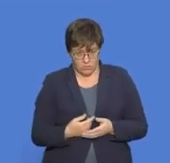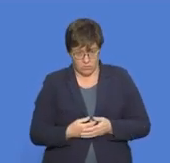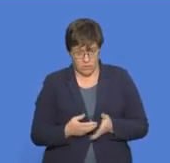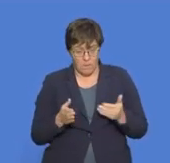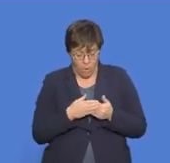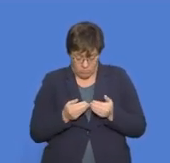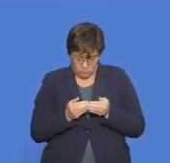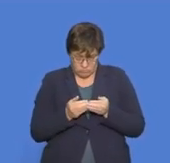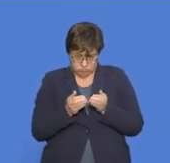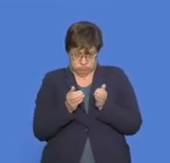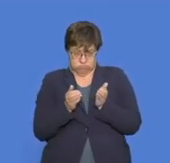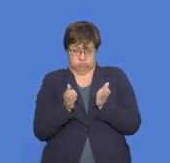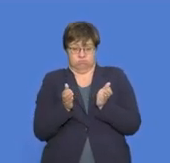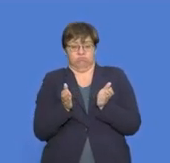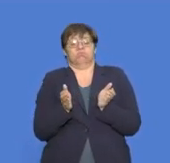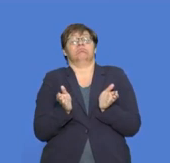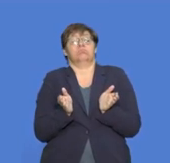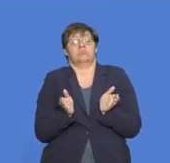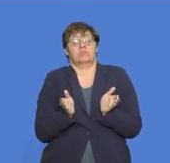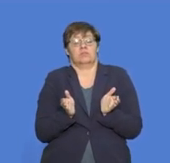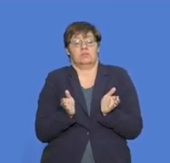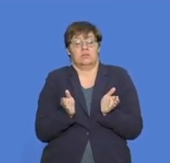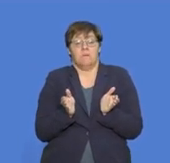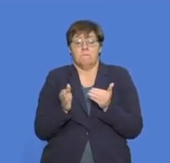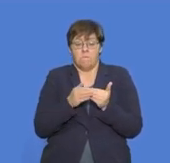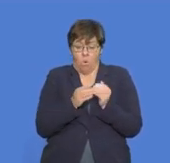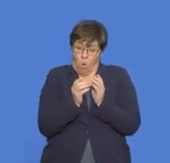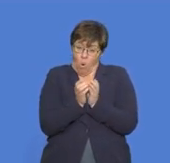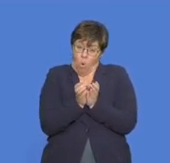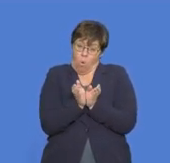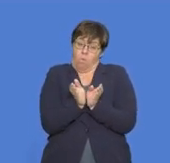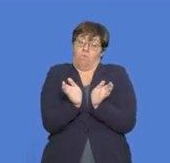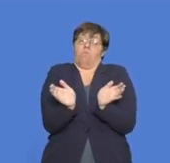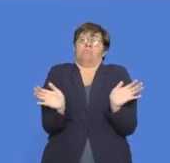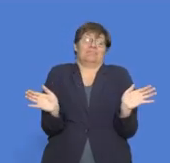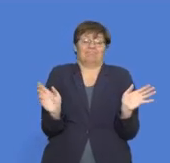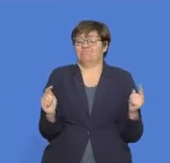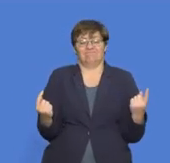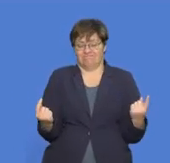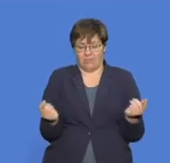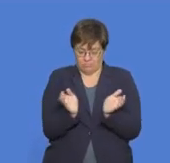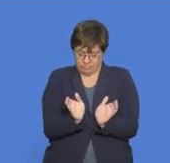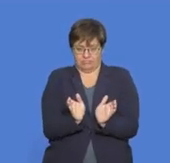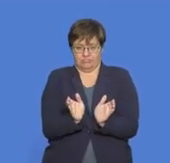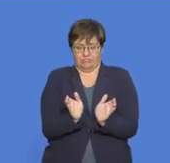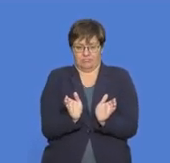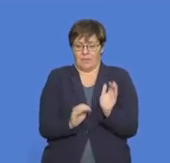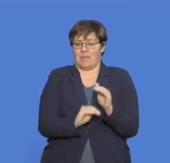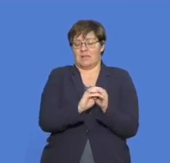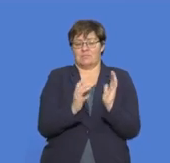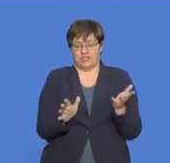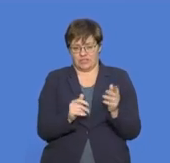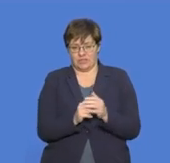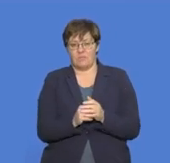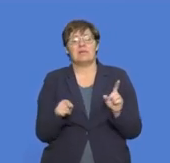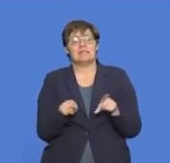open any wider, so the stomata can't open any wider, and therefore